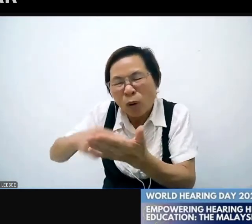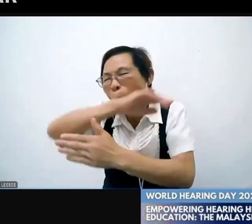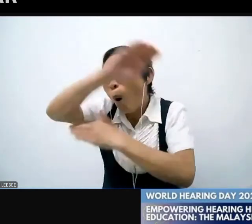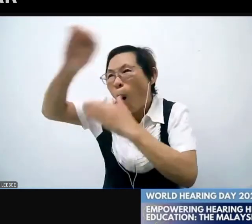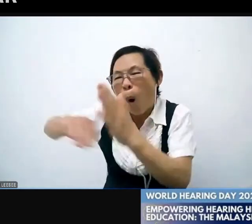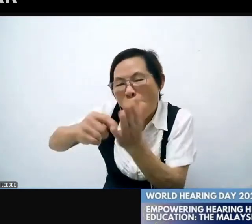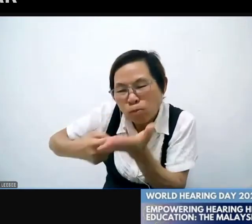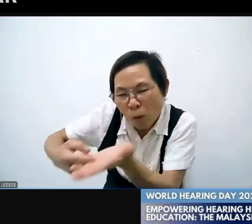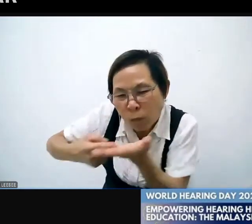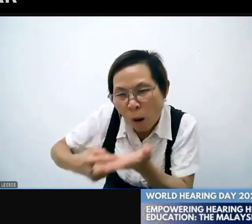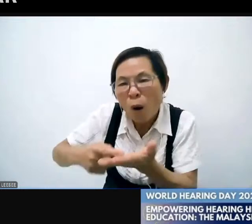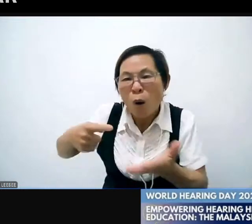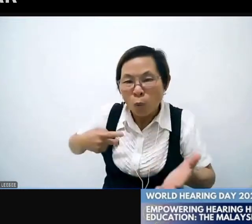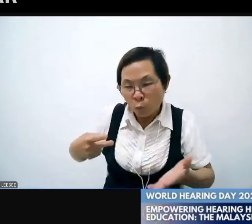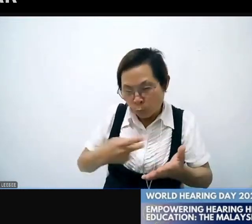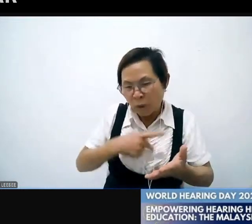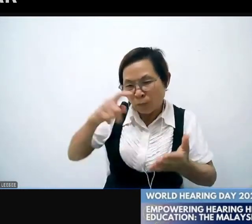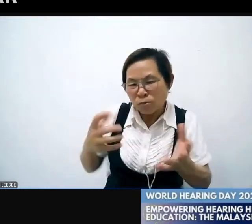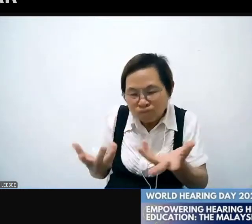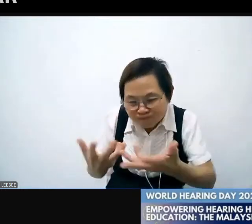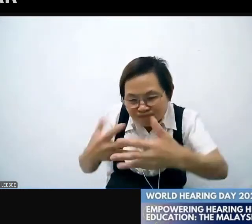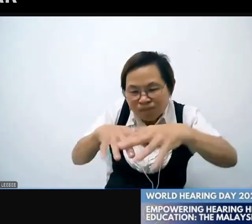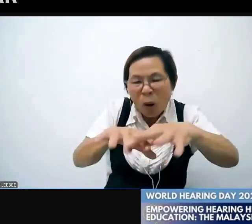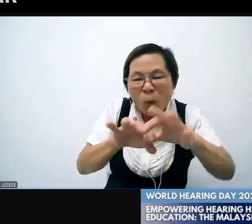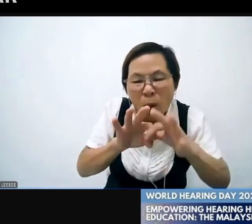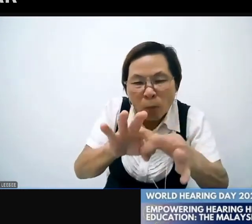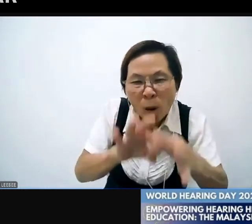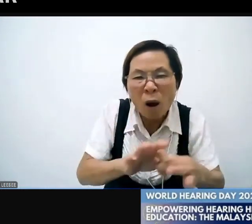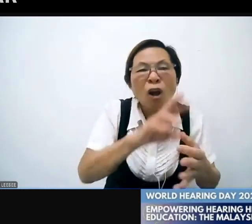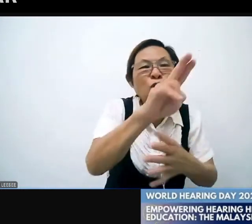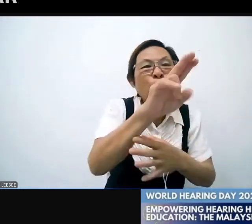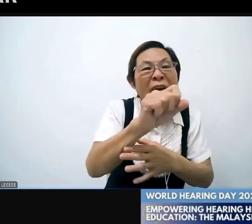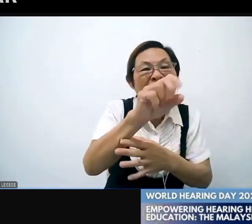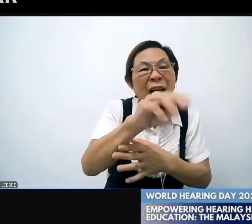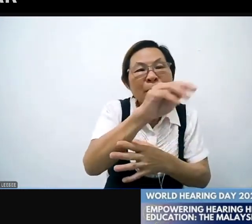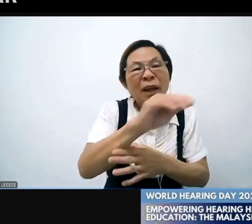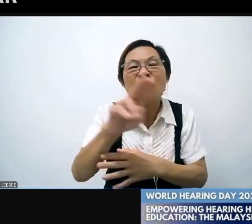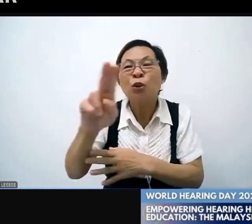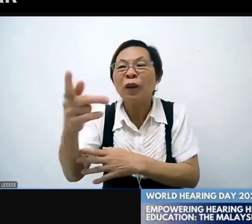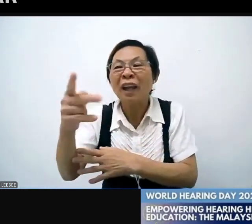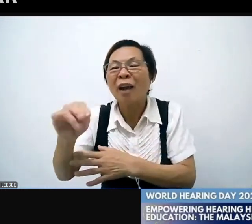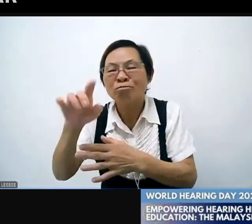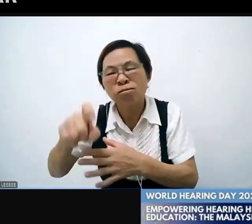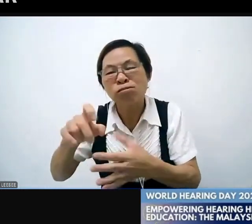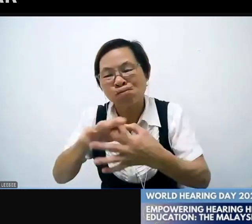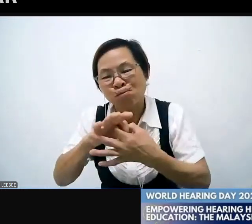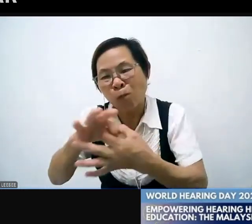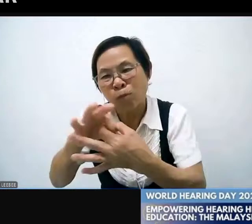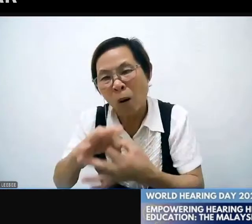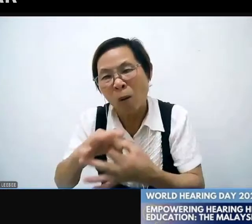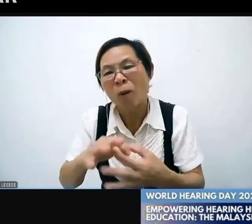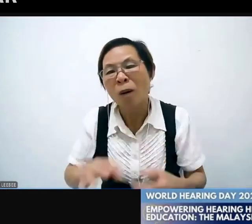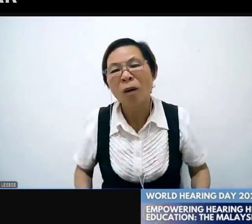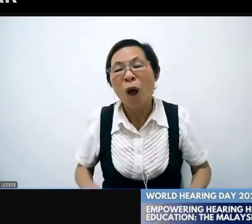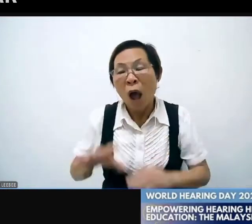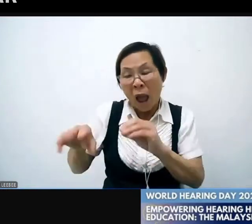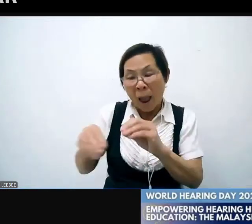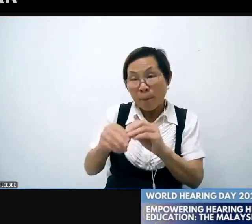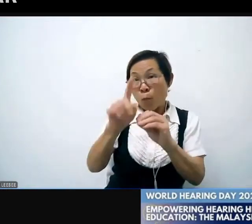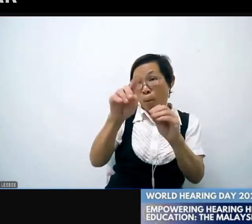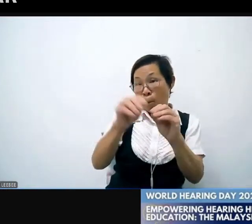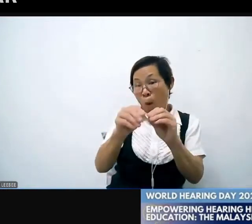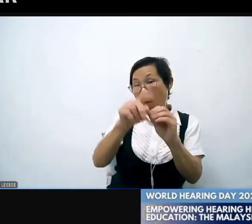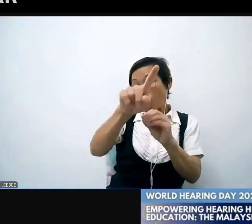collaborations between USM, UKM, or whatever lah. Okay, okay. Just to add one more question,